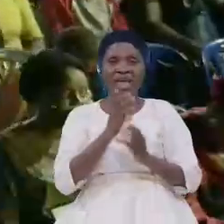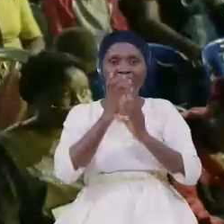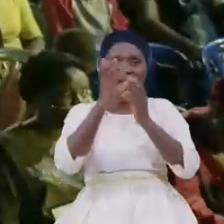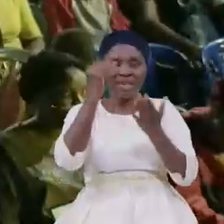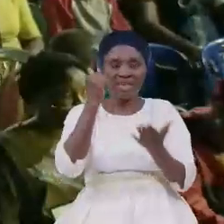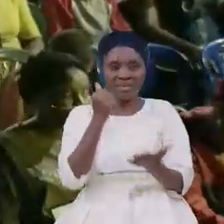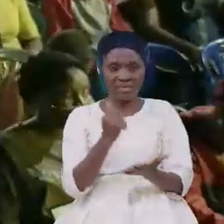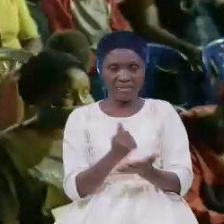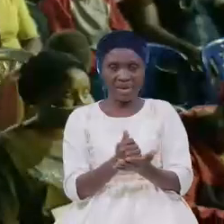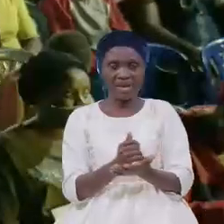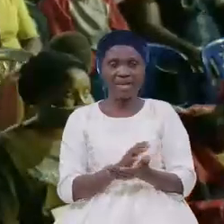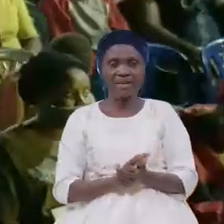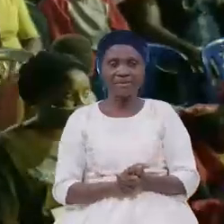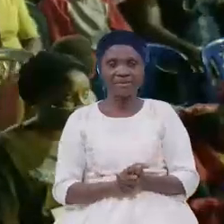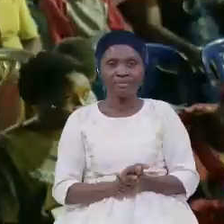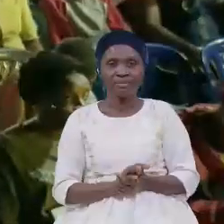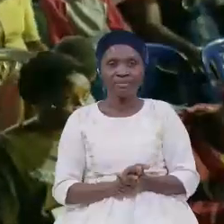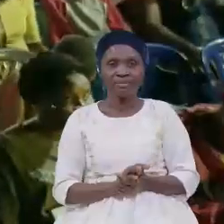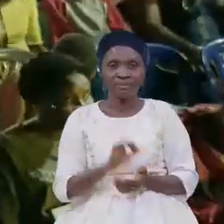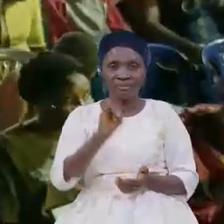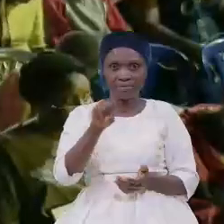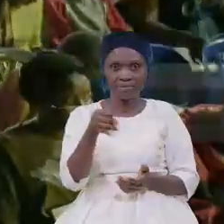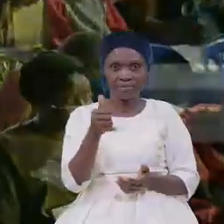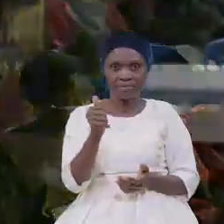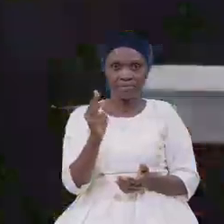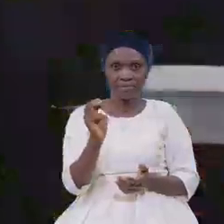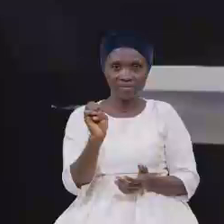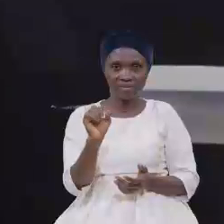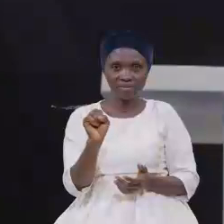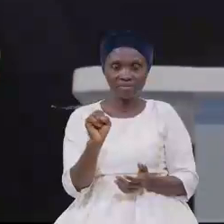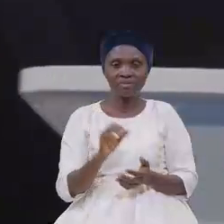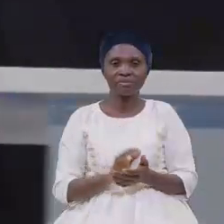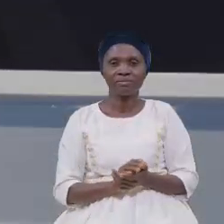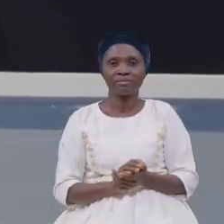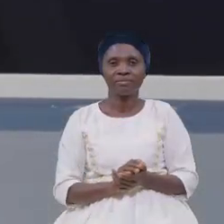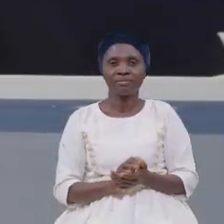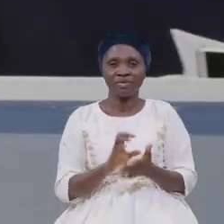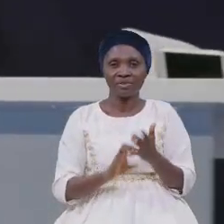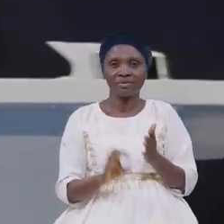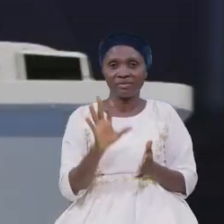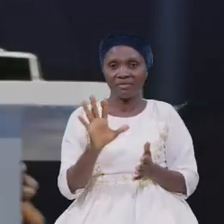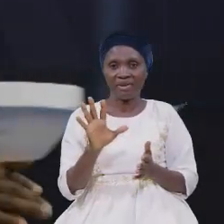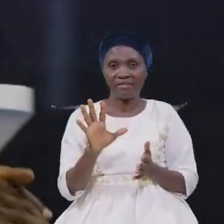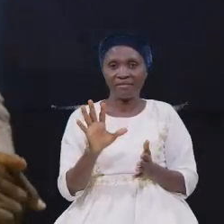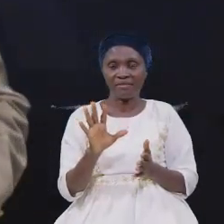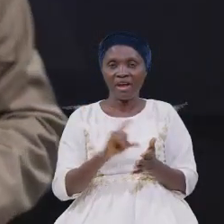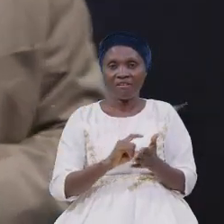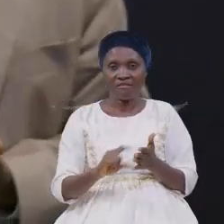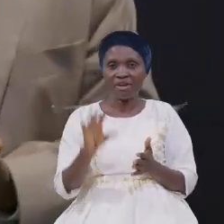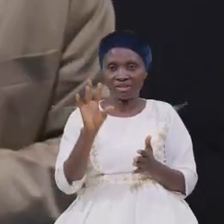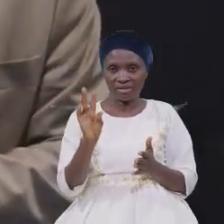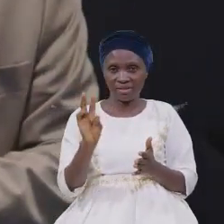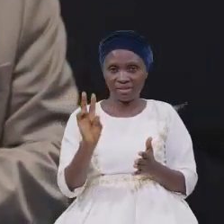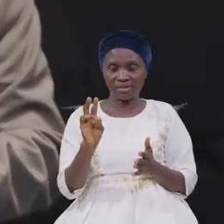Amen. James chapter 5. Verse 7. In James chapter